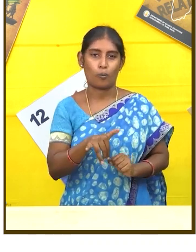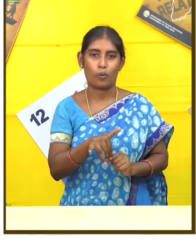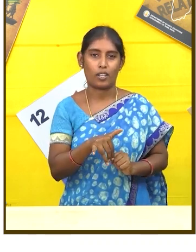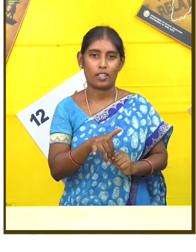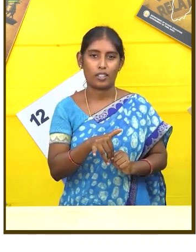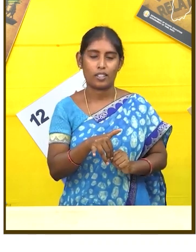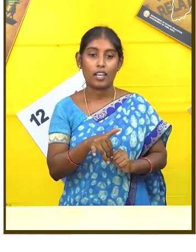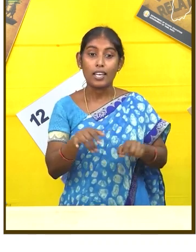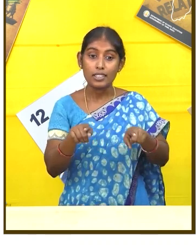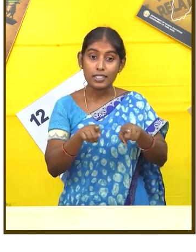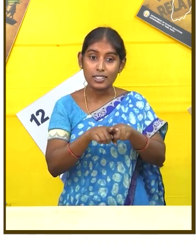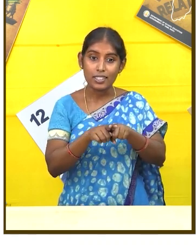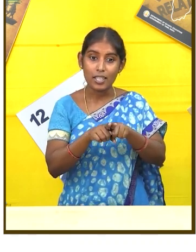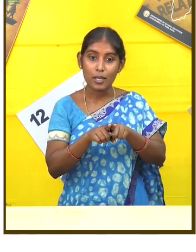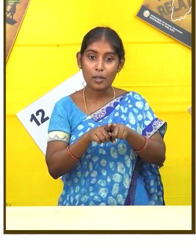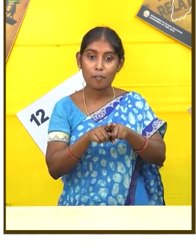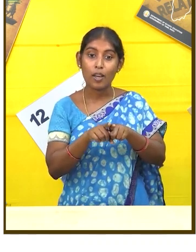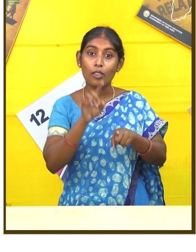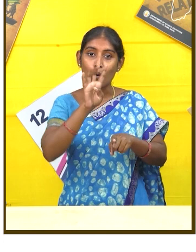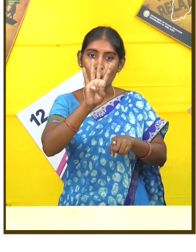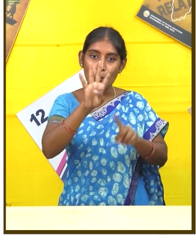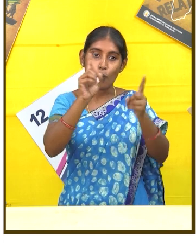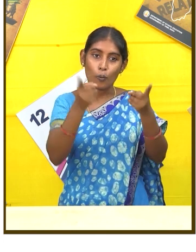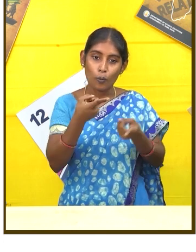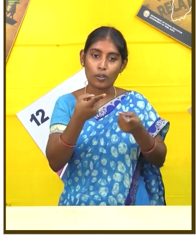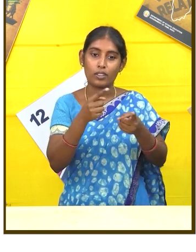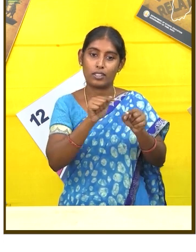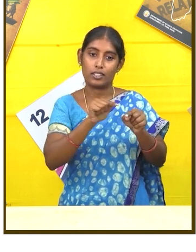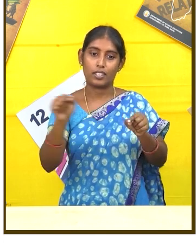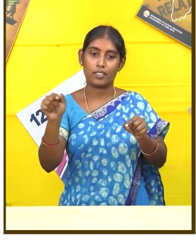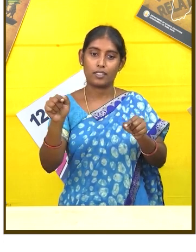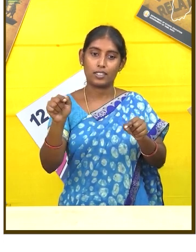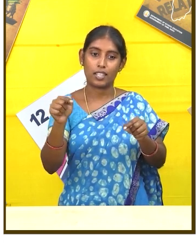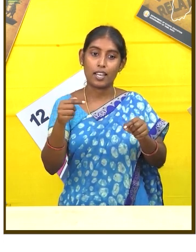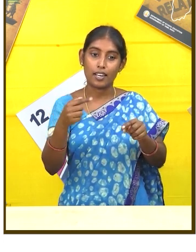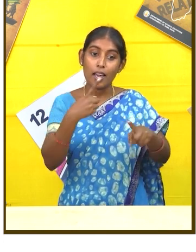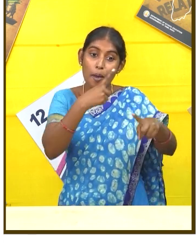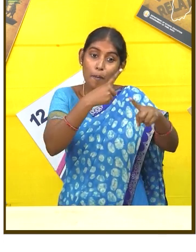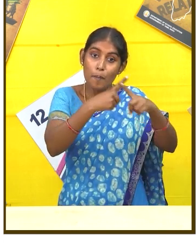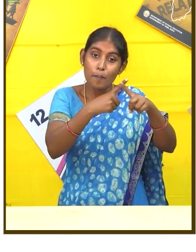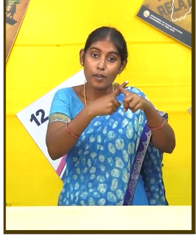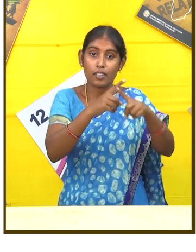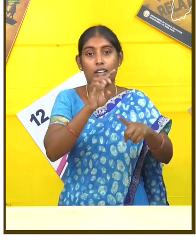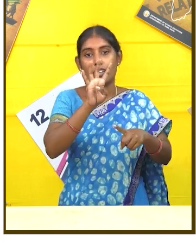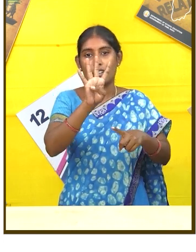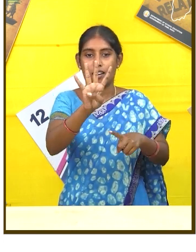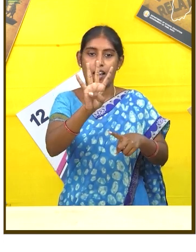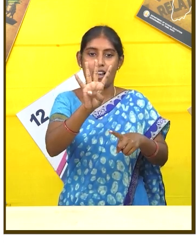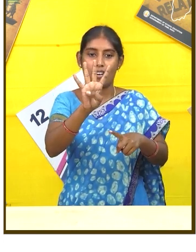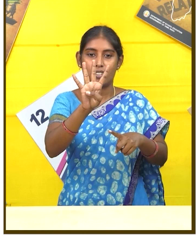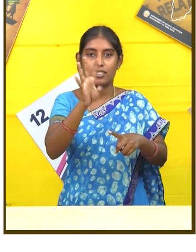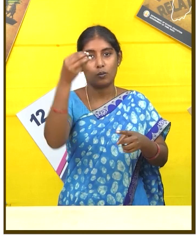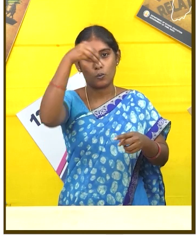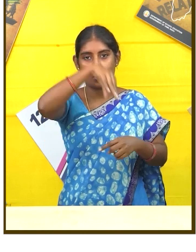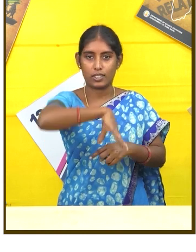1y. So if you multiply that by 4, that 1y becomes 4y. But we cannot multiply a single variable